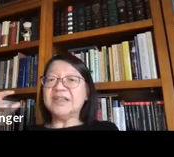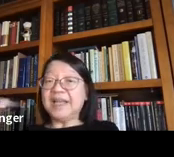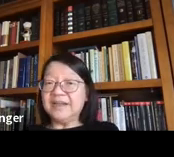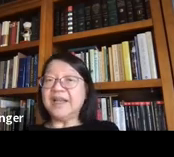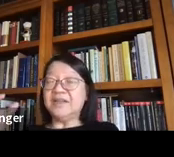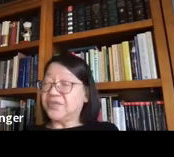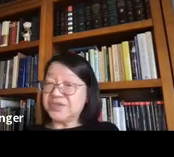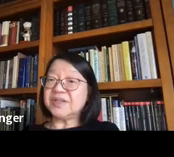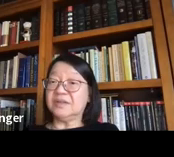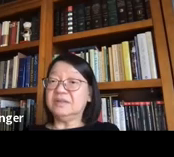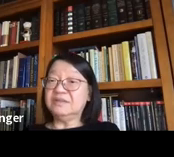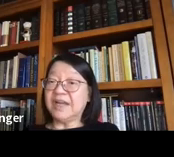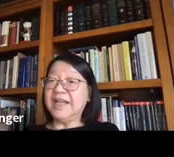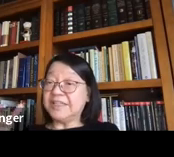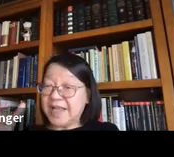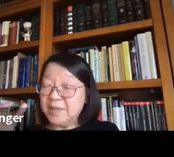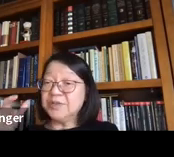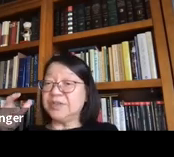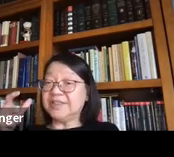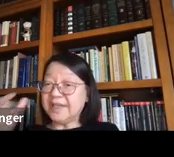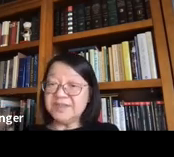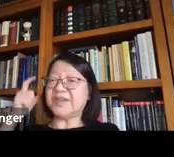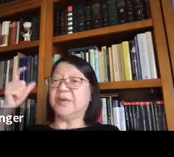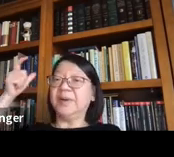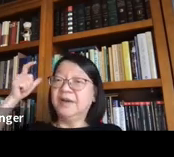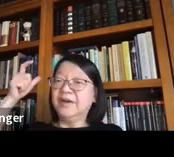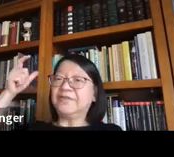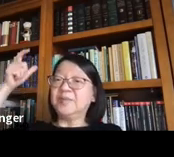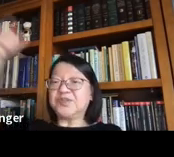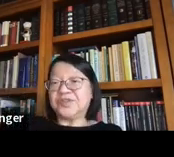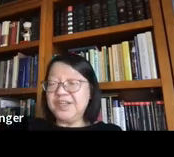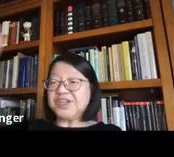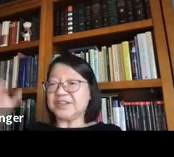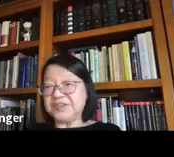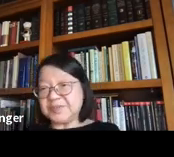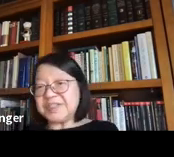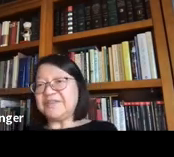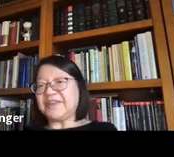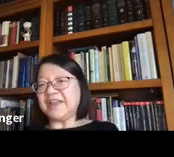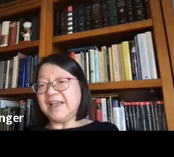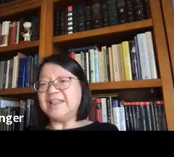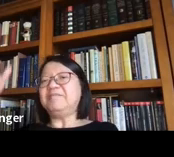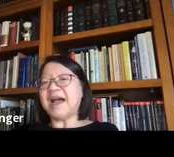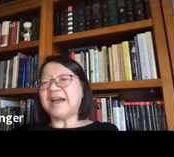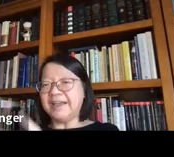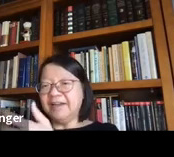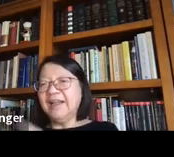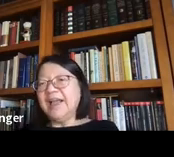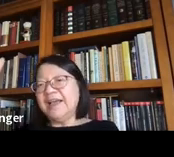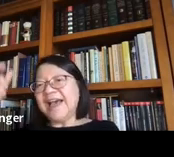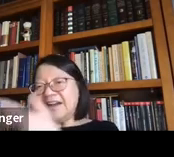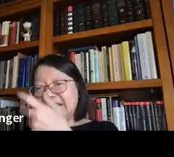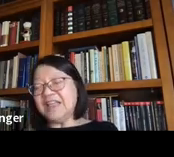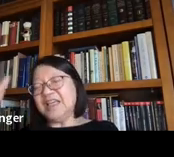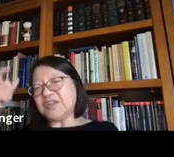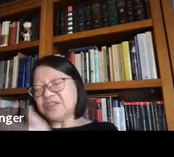addresses how the candidate is versatile, right, and is able to telescope from strategic to specific and then back again.